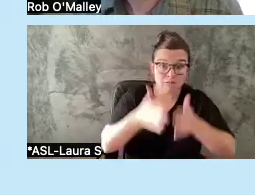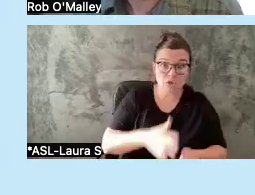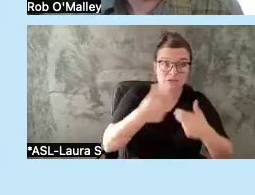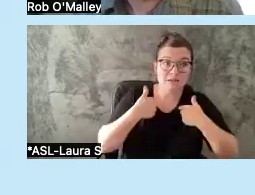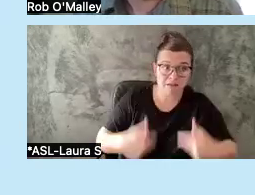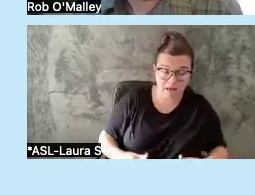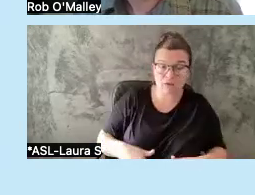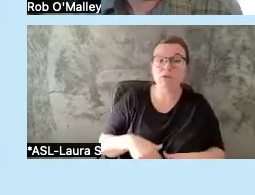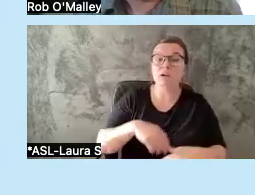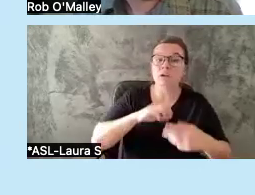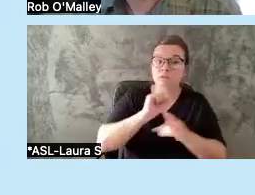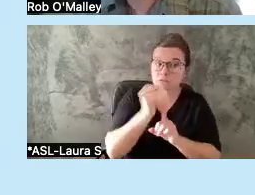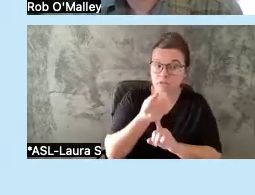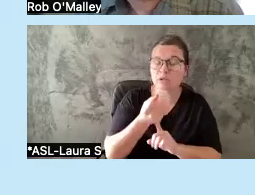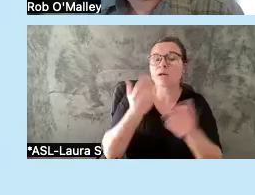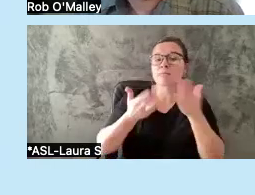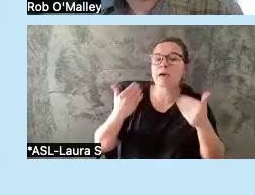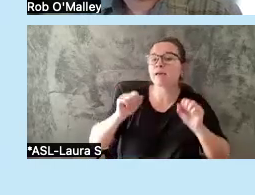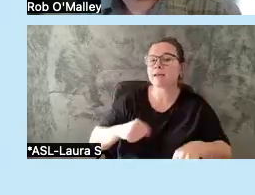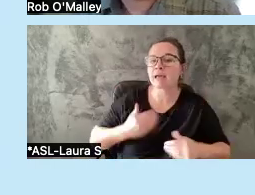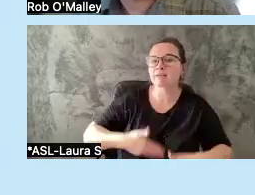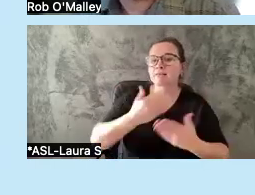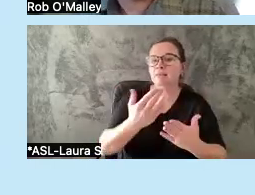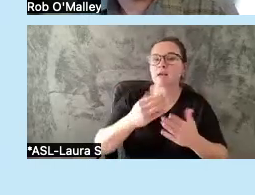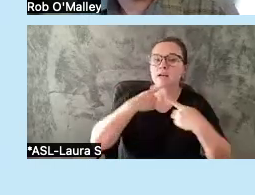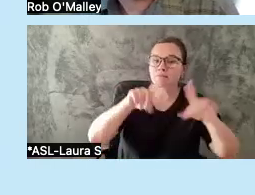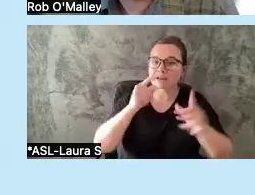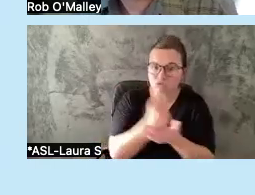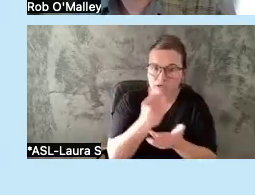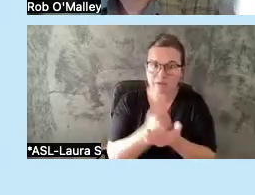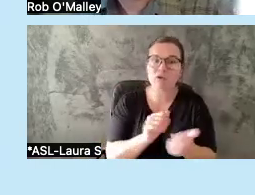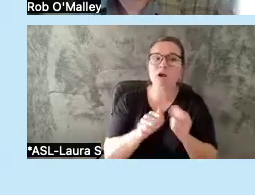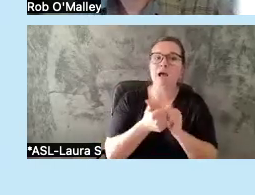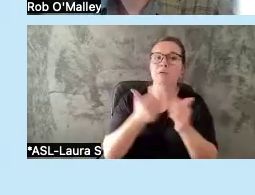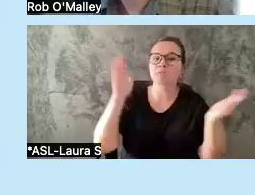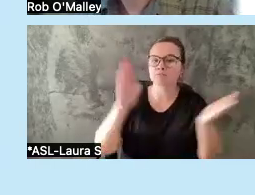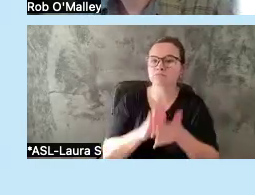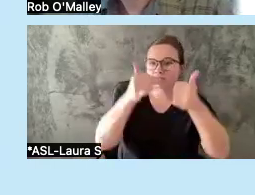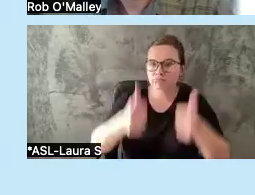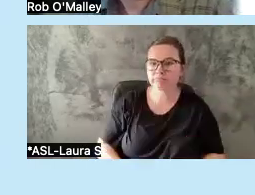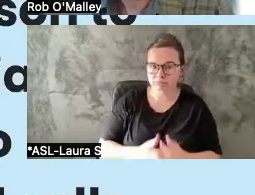this approach might offer an effective treatment or at least prevent a condition from worsening or continuing.